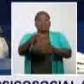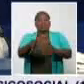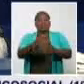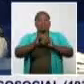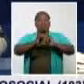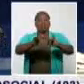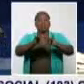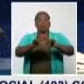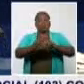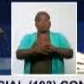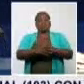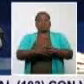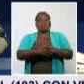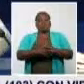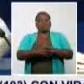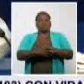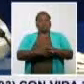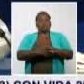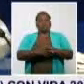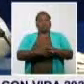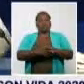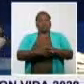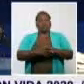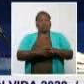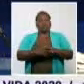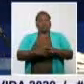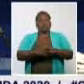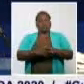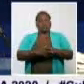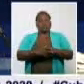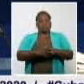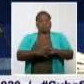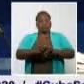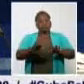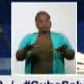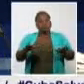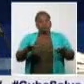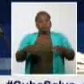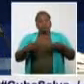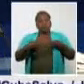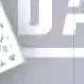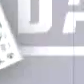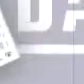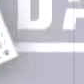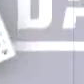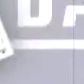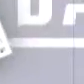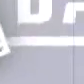we have to give you today.